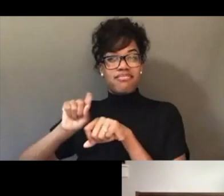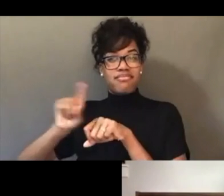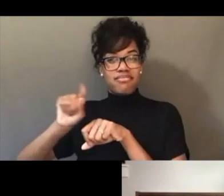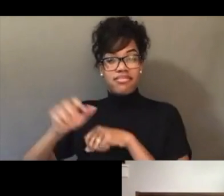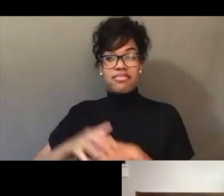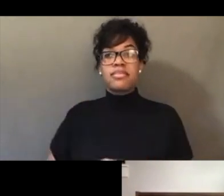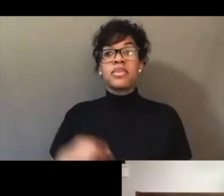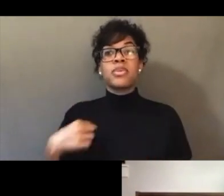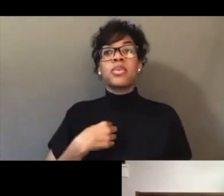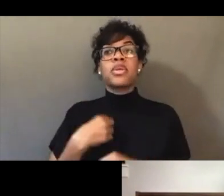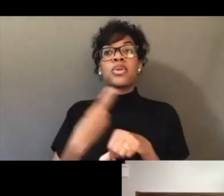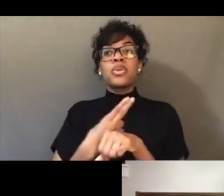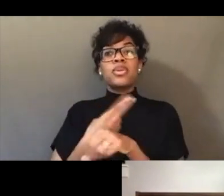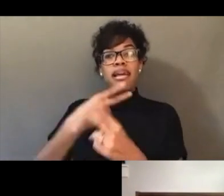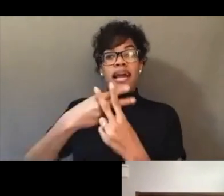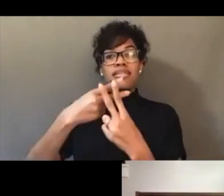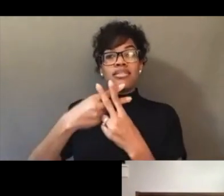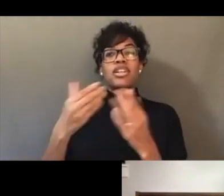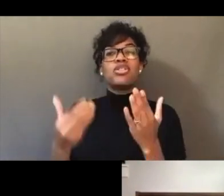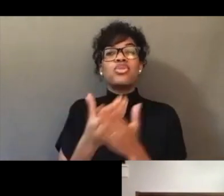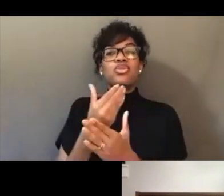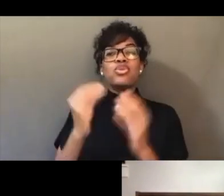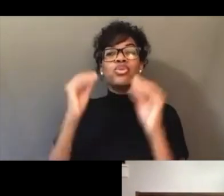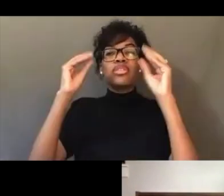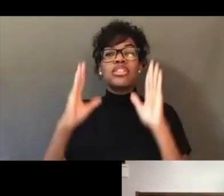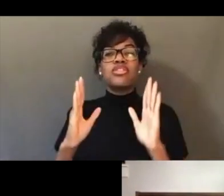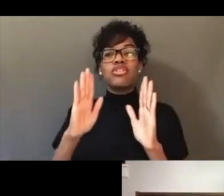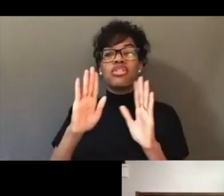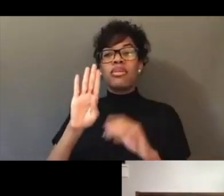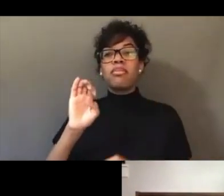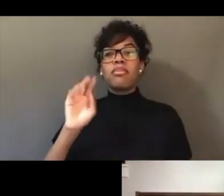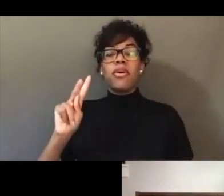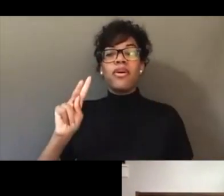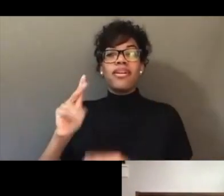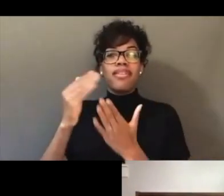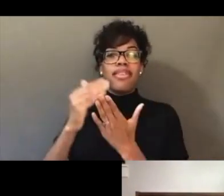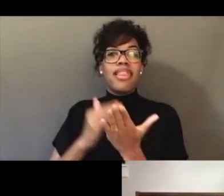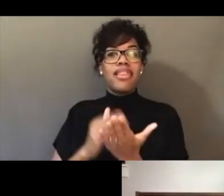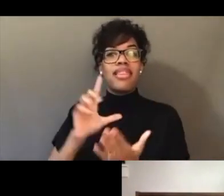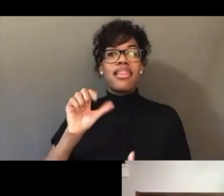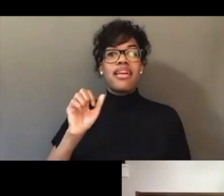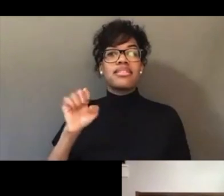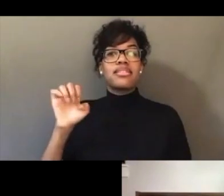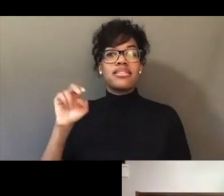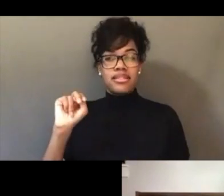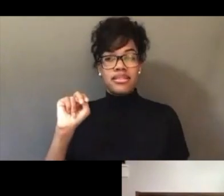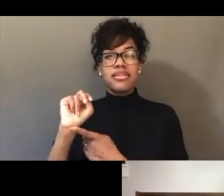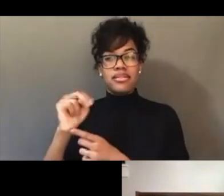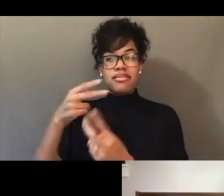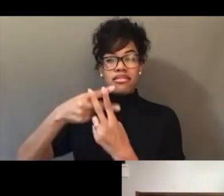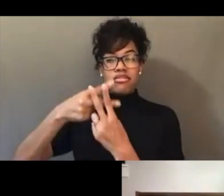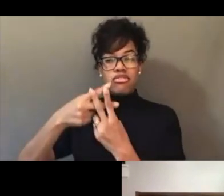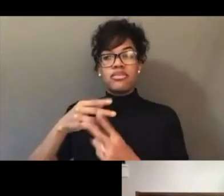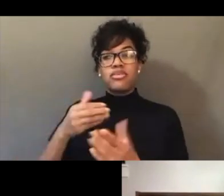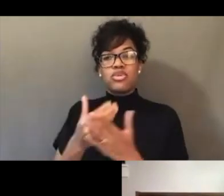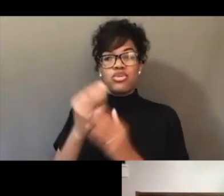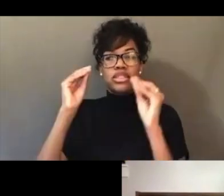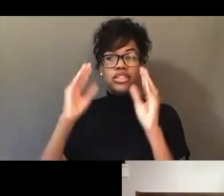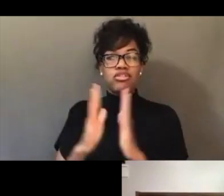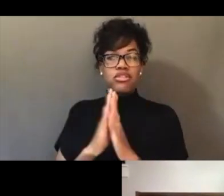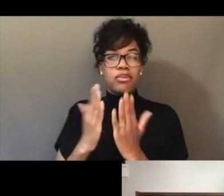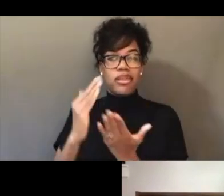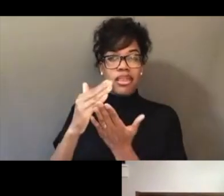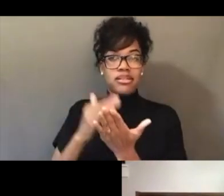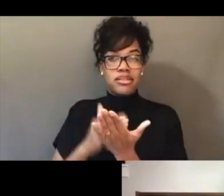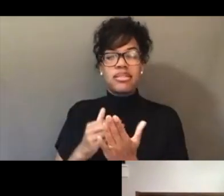lessons. We would love for you to continue the conversation on Twitter as well. And so we are here tonight to discuss the new